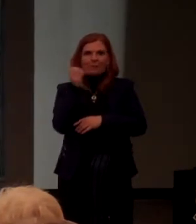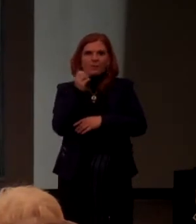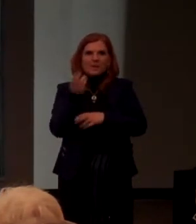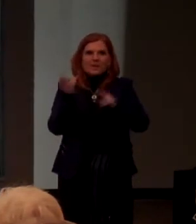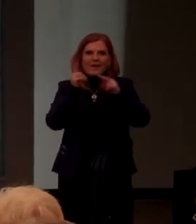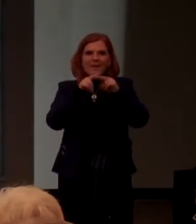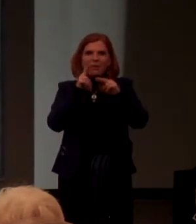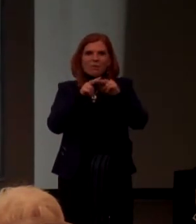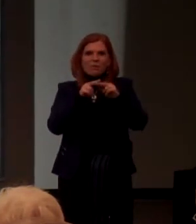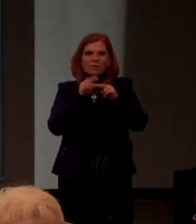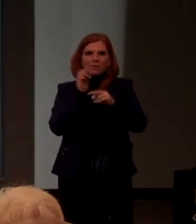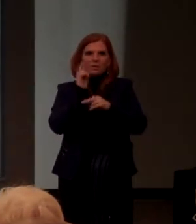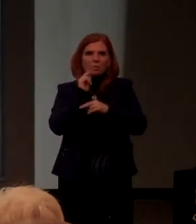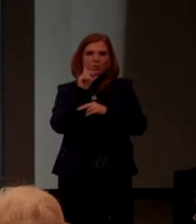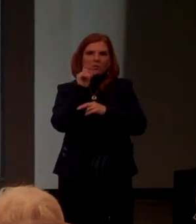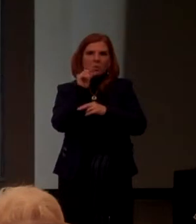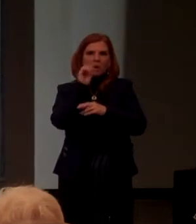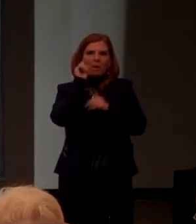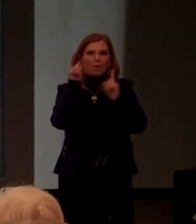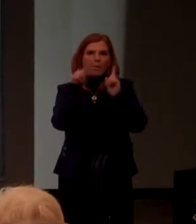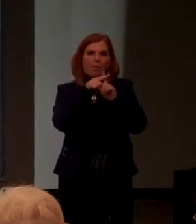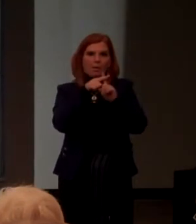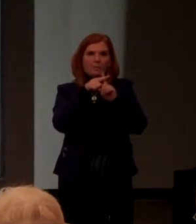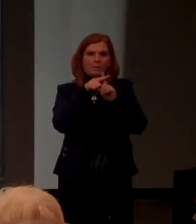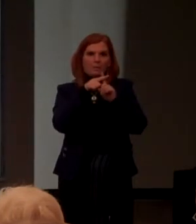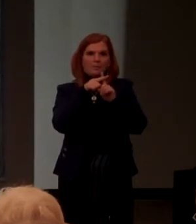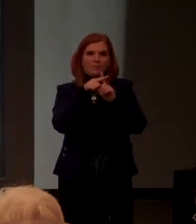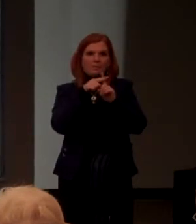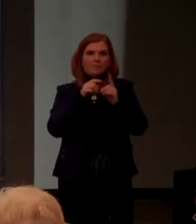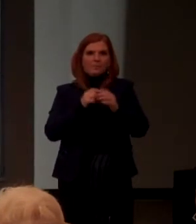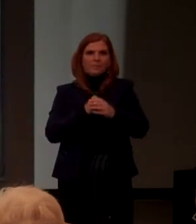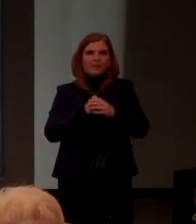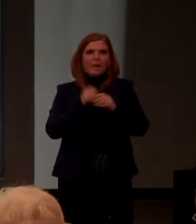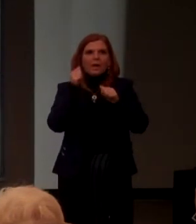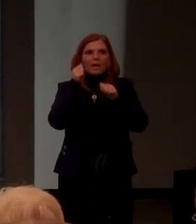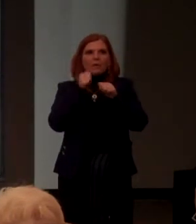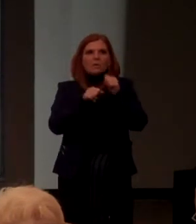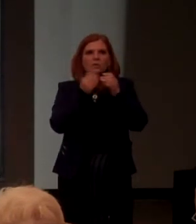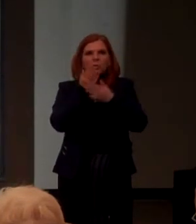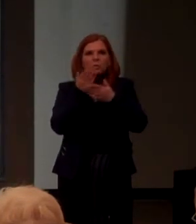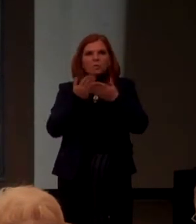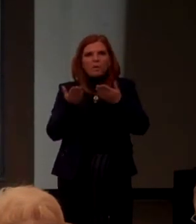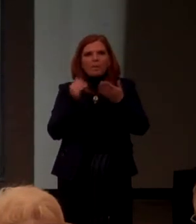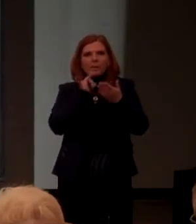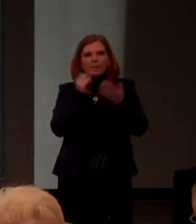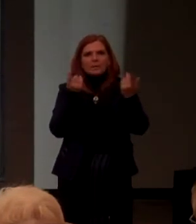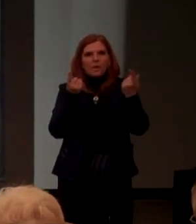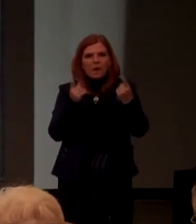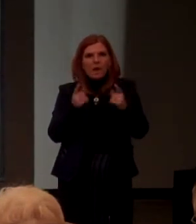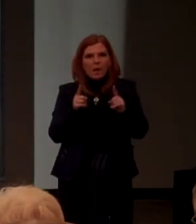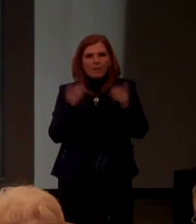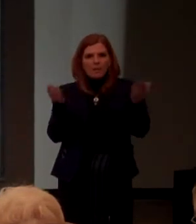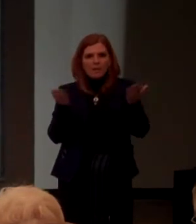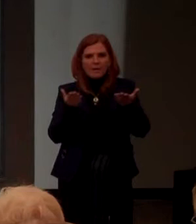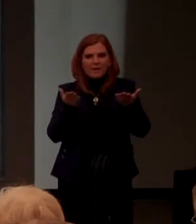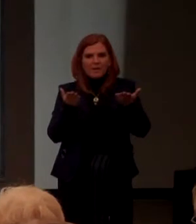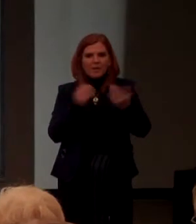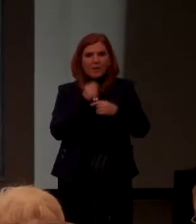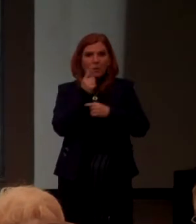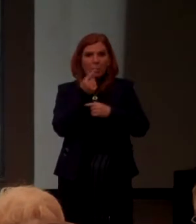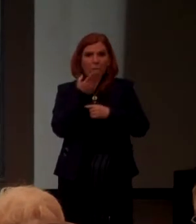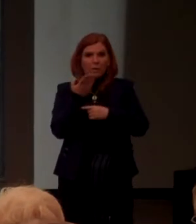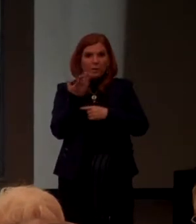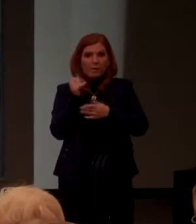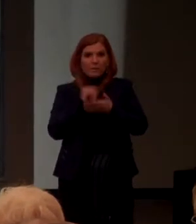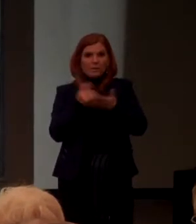percentage increases were all 20 plus. So something is happening here. And one of the